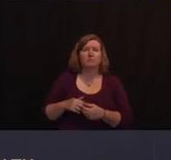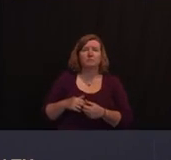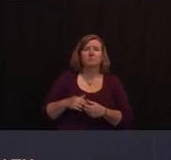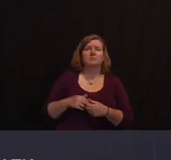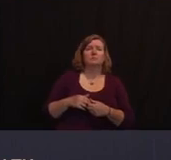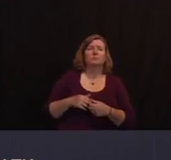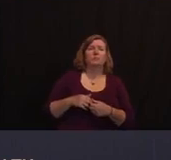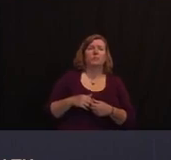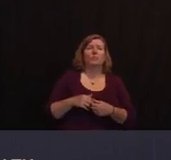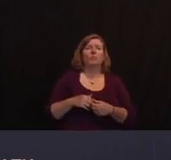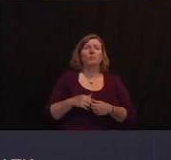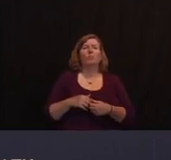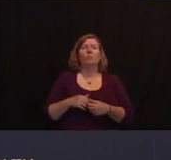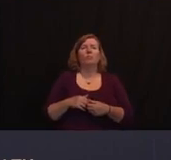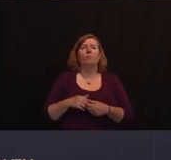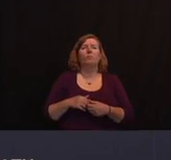Judy,